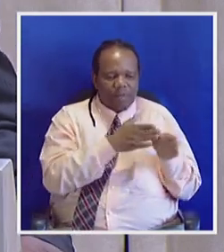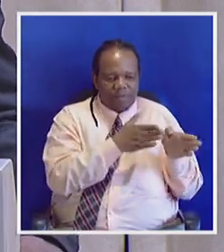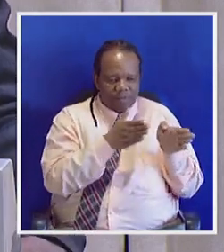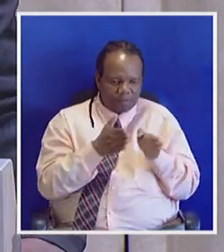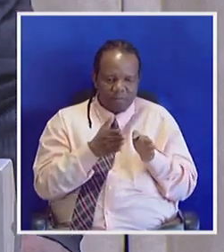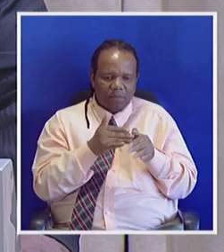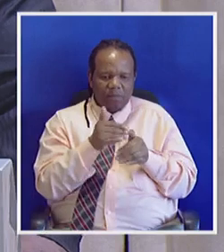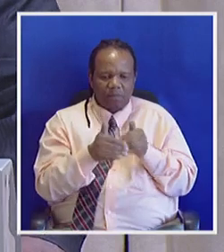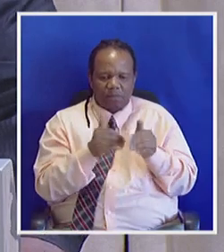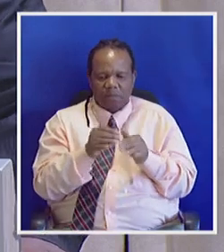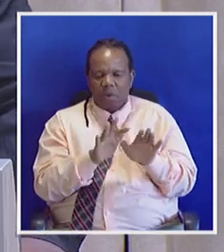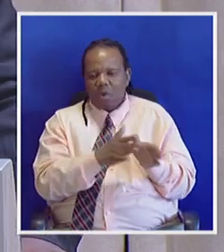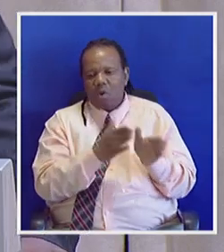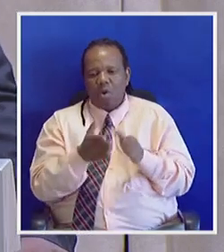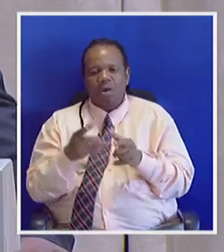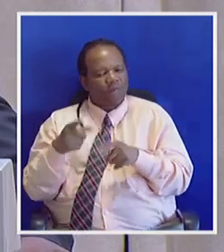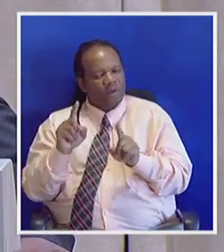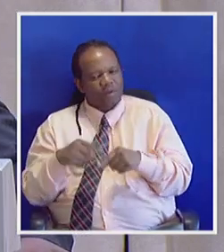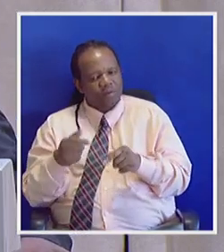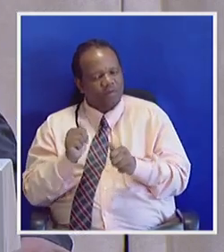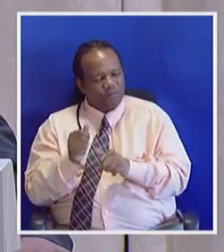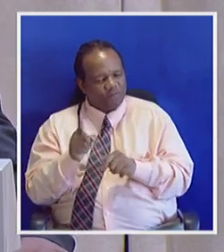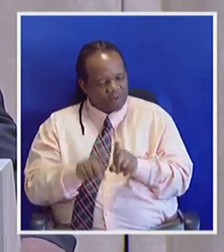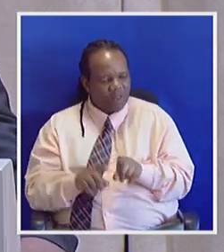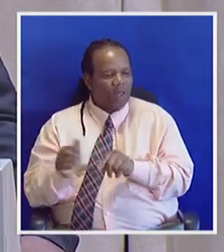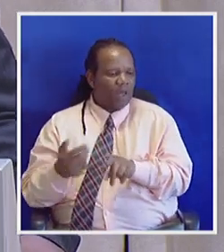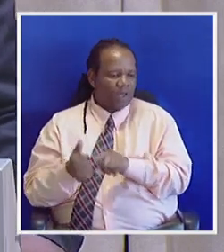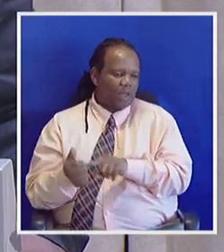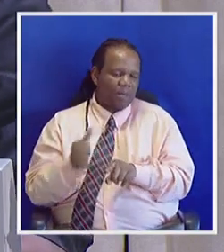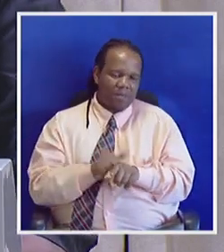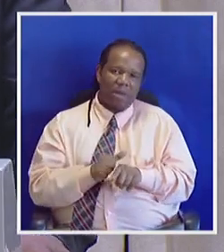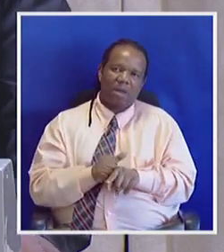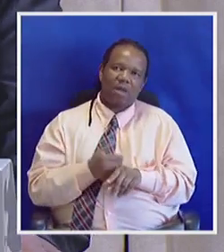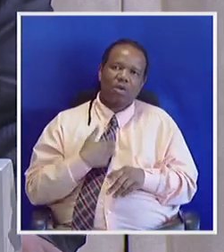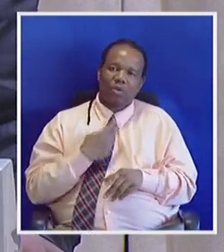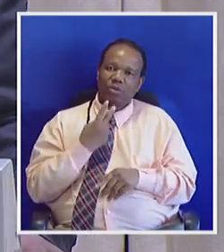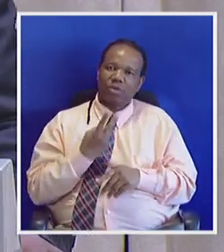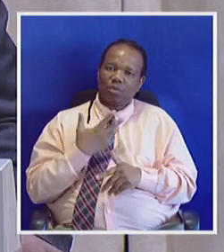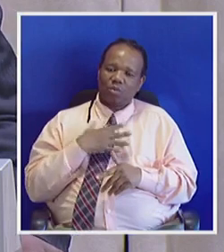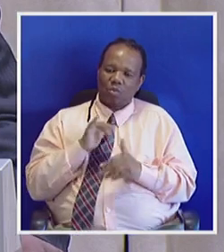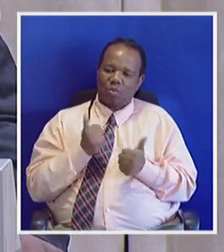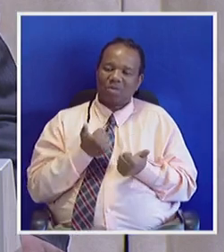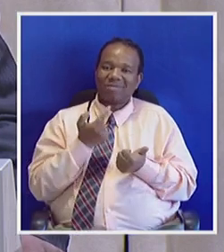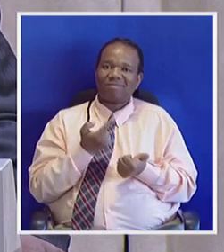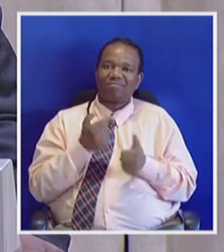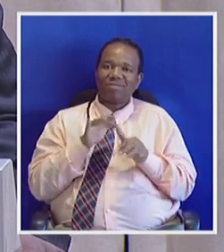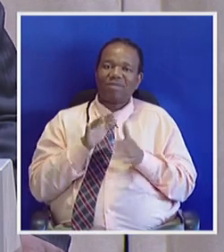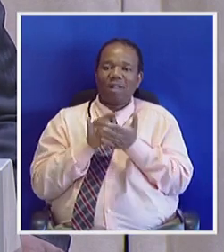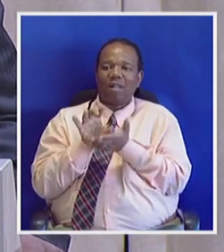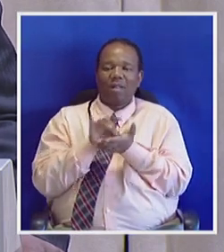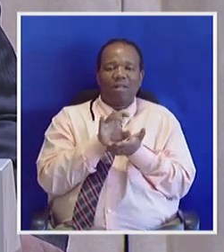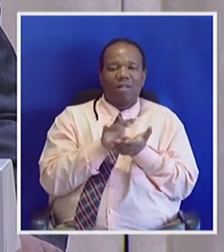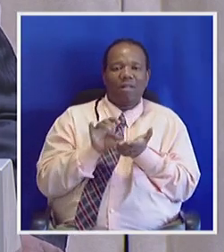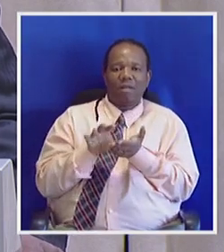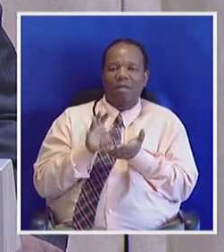again. So this is to ensure that there is no mass loss process in our country, that many of our people